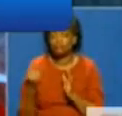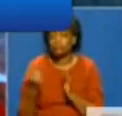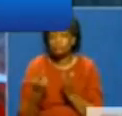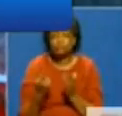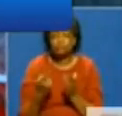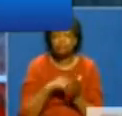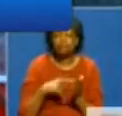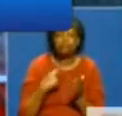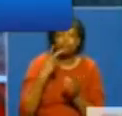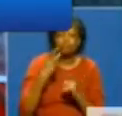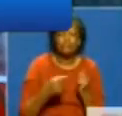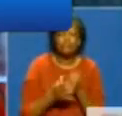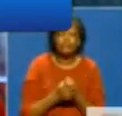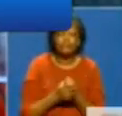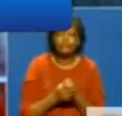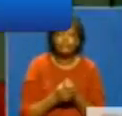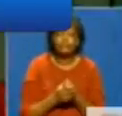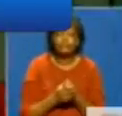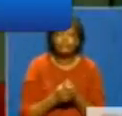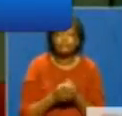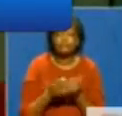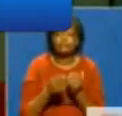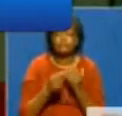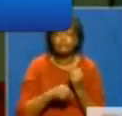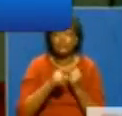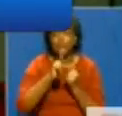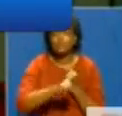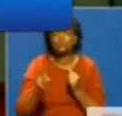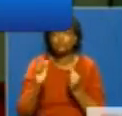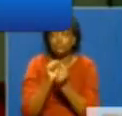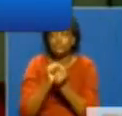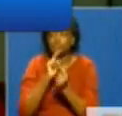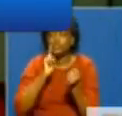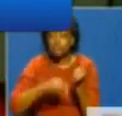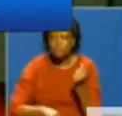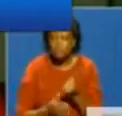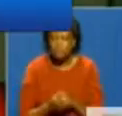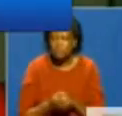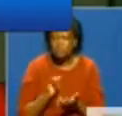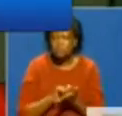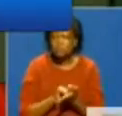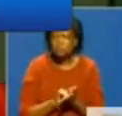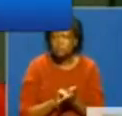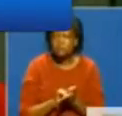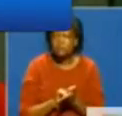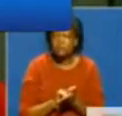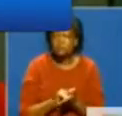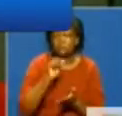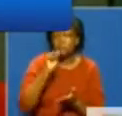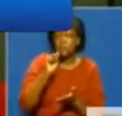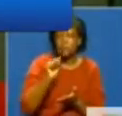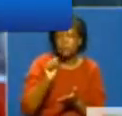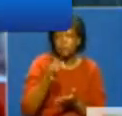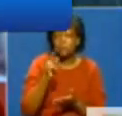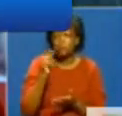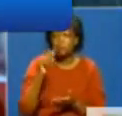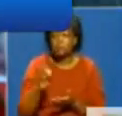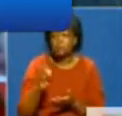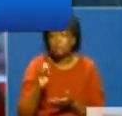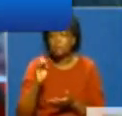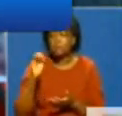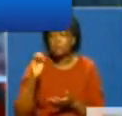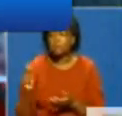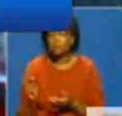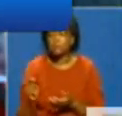see from sub-article 1 to 10, it says there, it. In all those